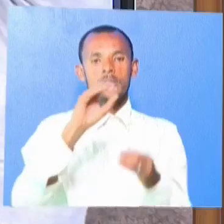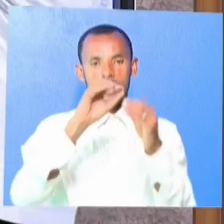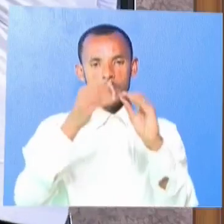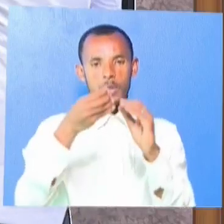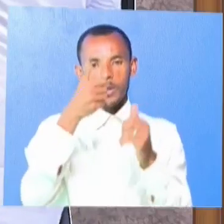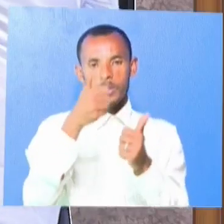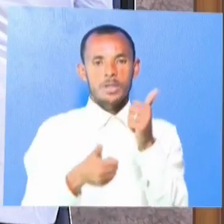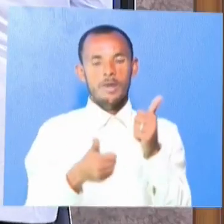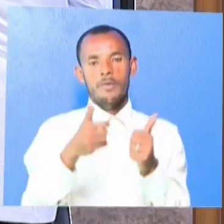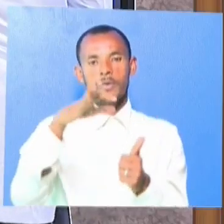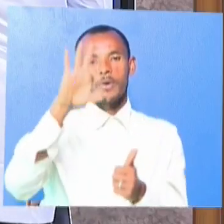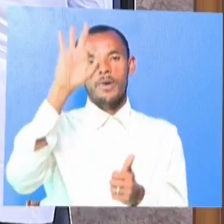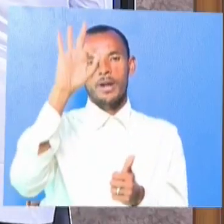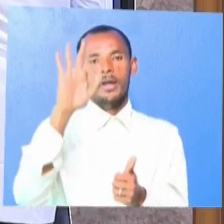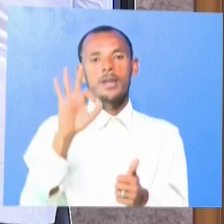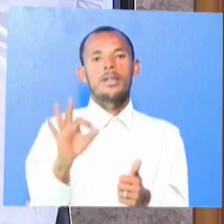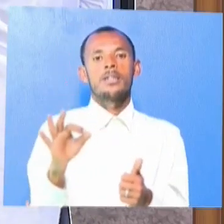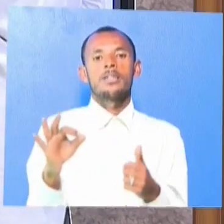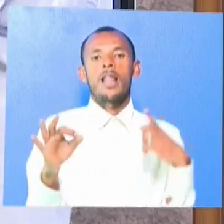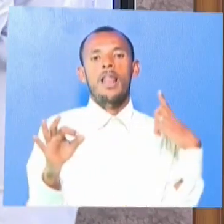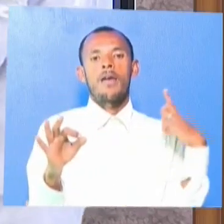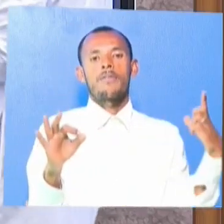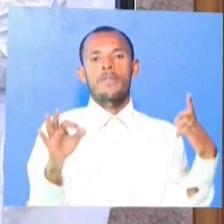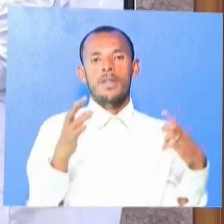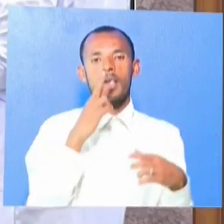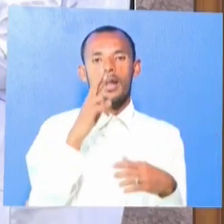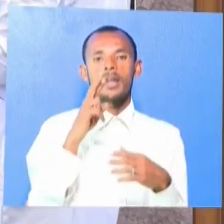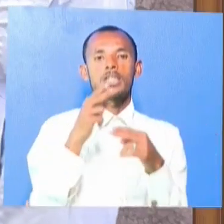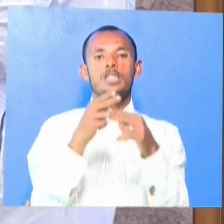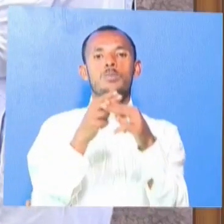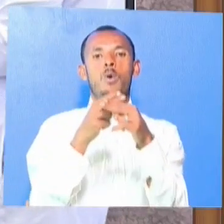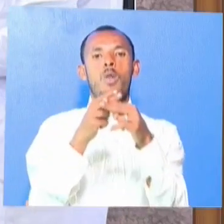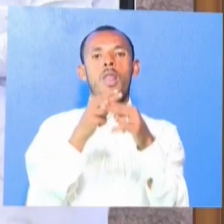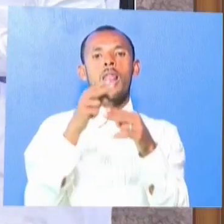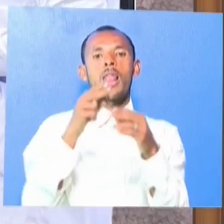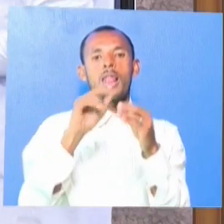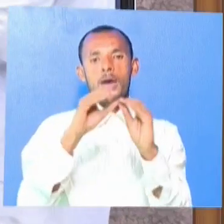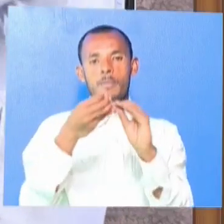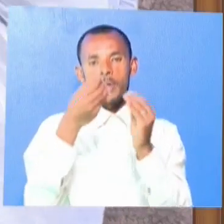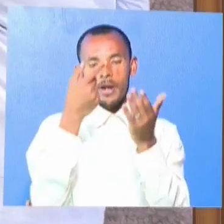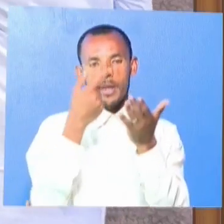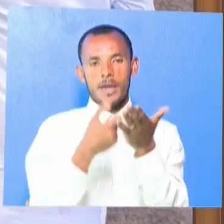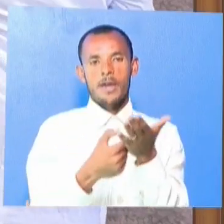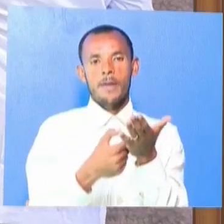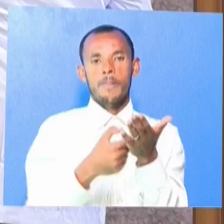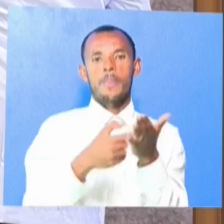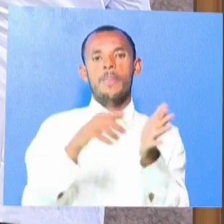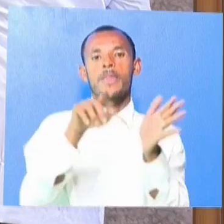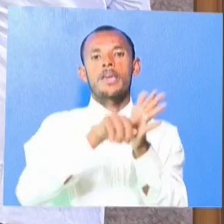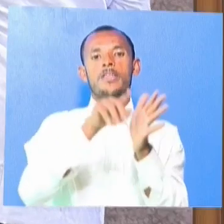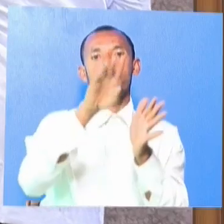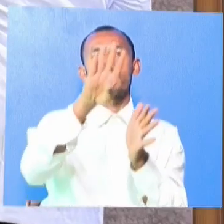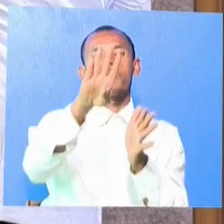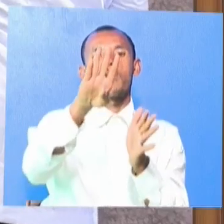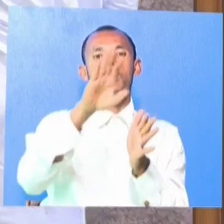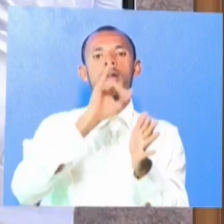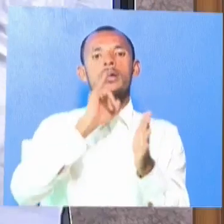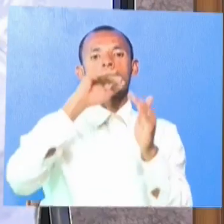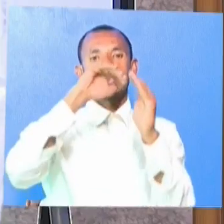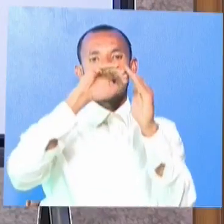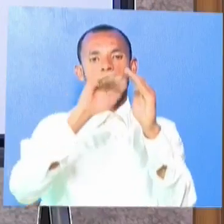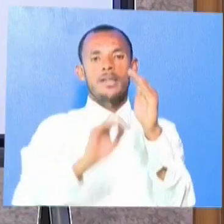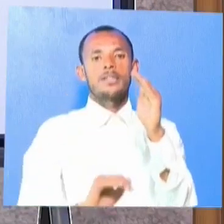which are found to the left are small numbers. Therefore, here, -4 is this less